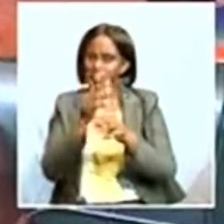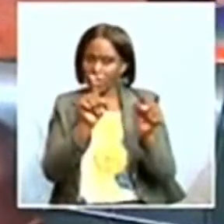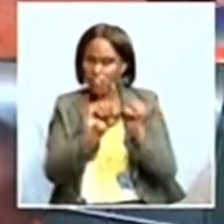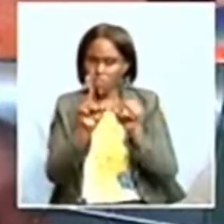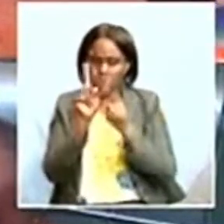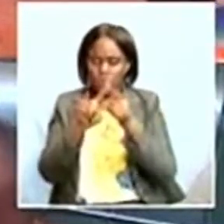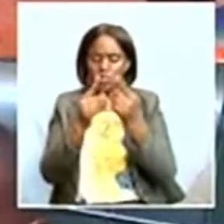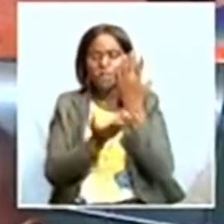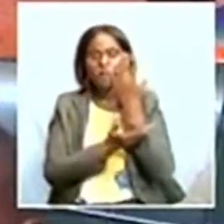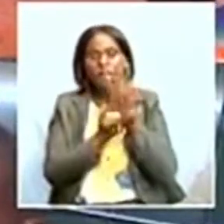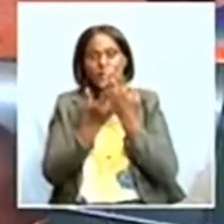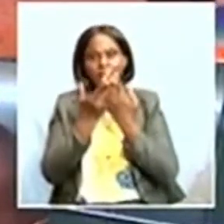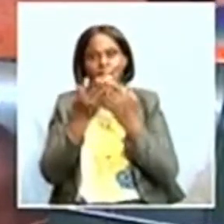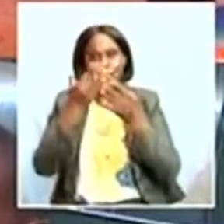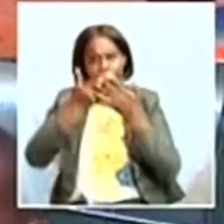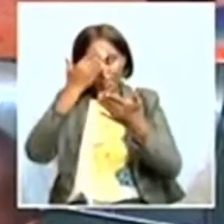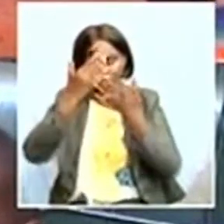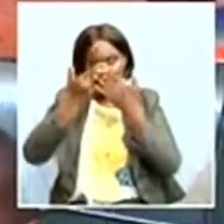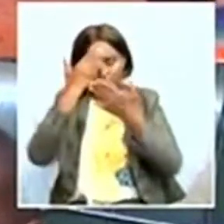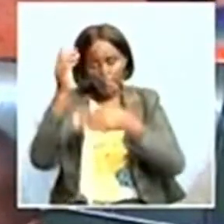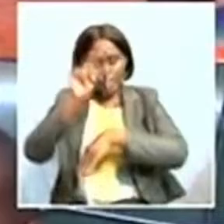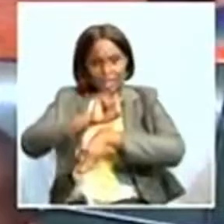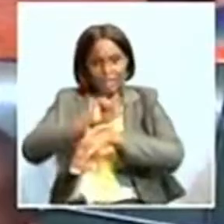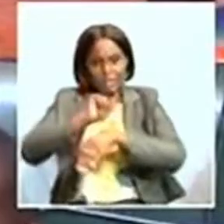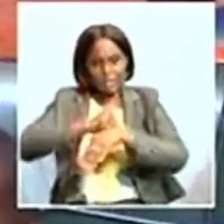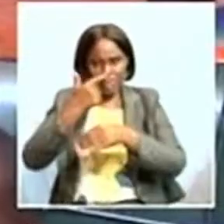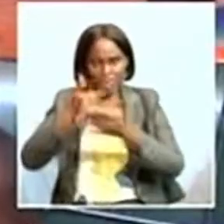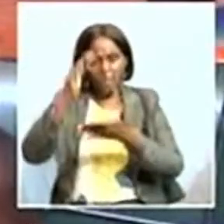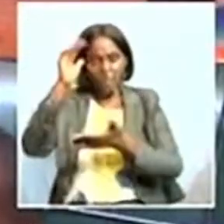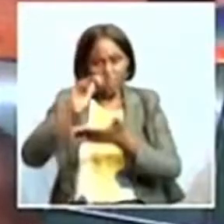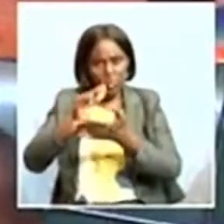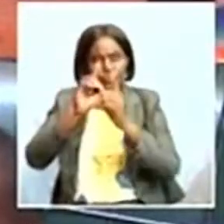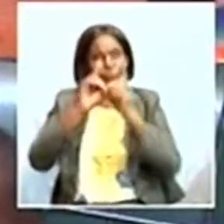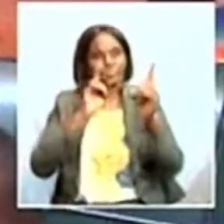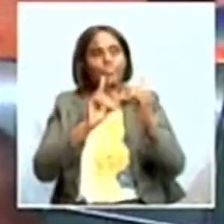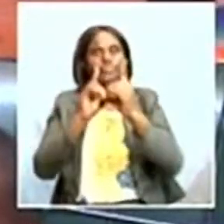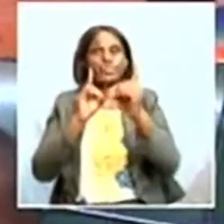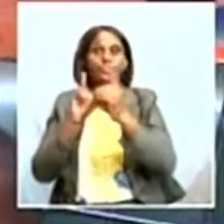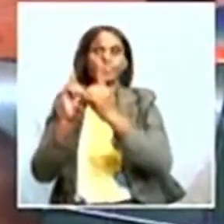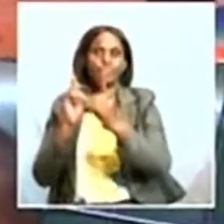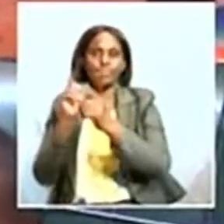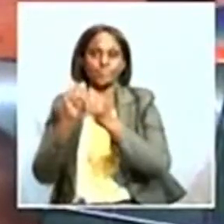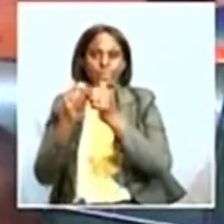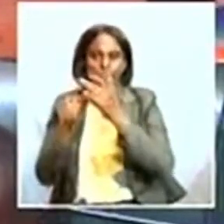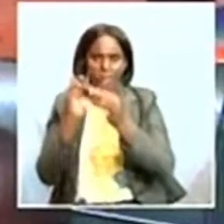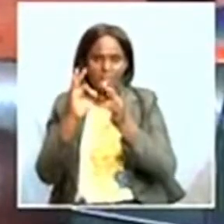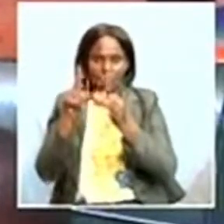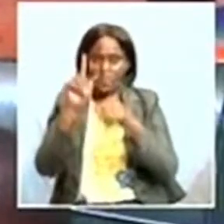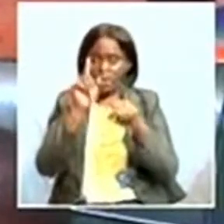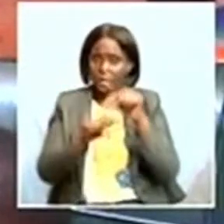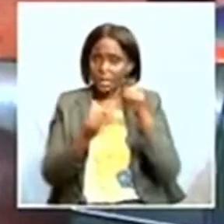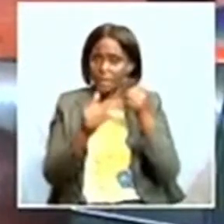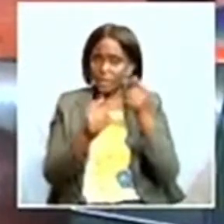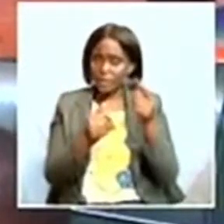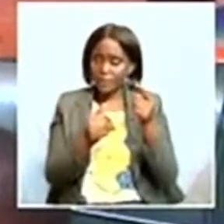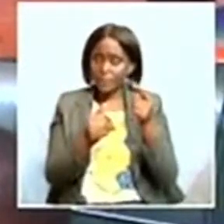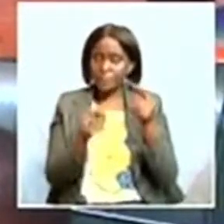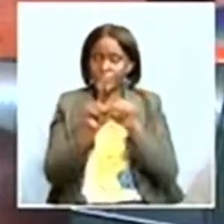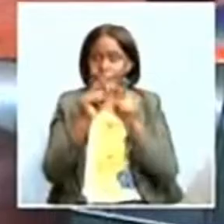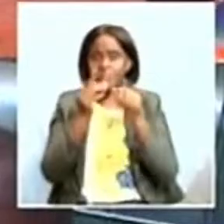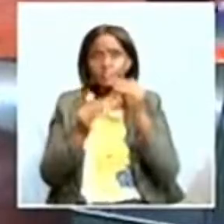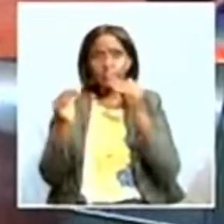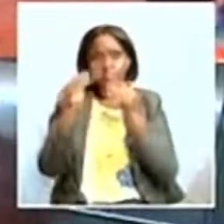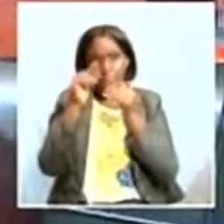to upgrade the remaining 10 so that we reduce the distances? Because if you cannot